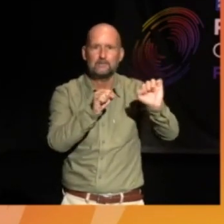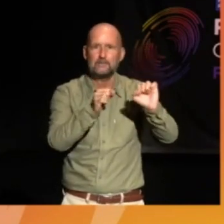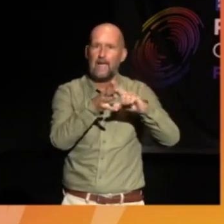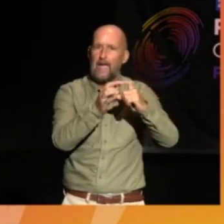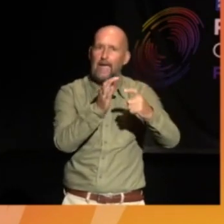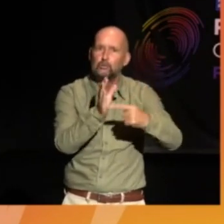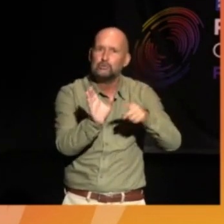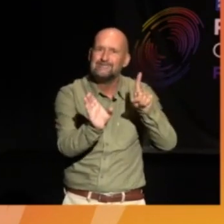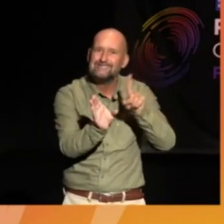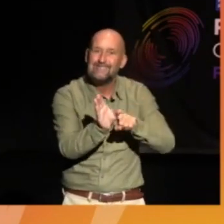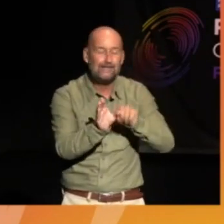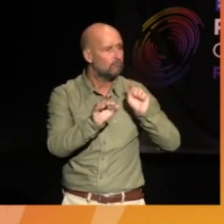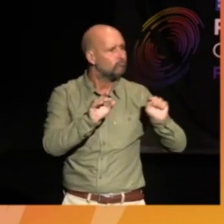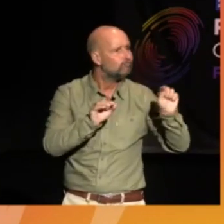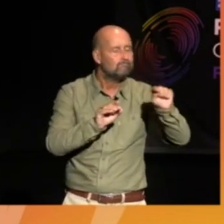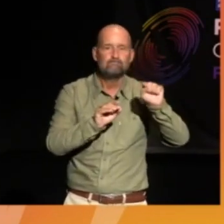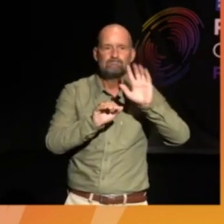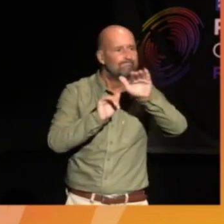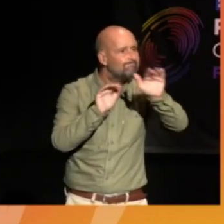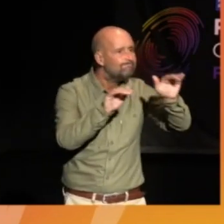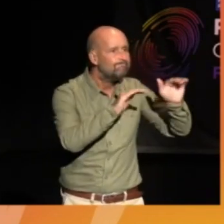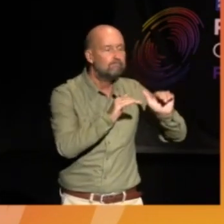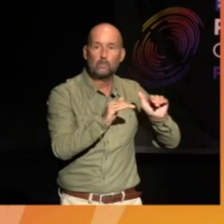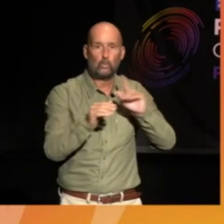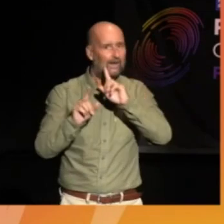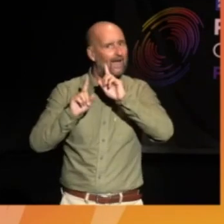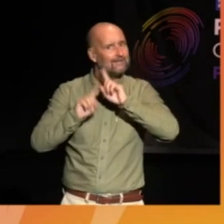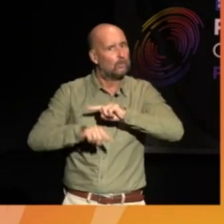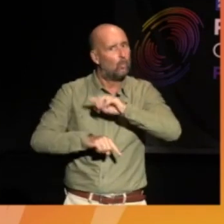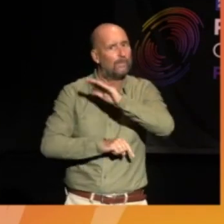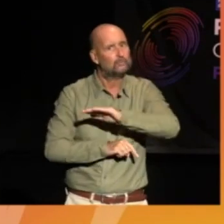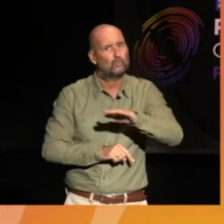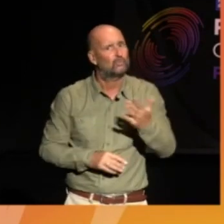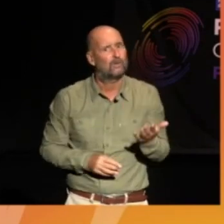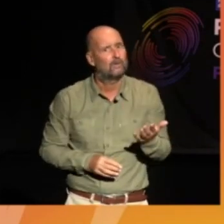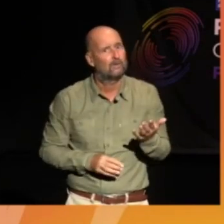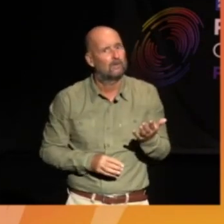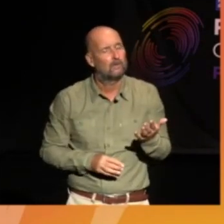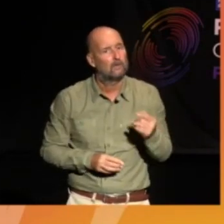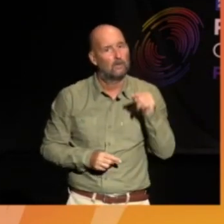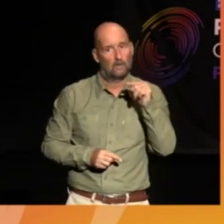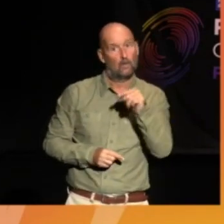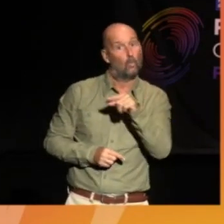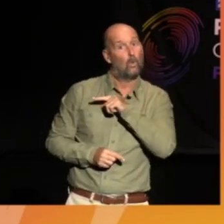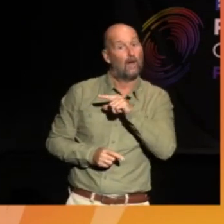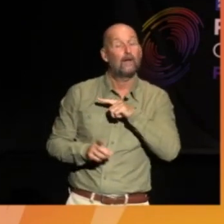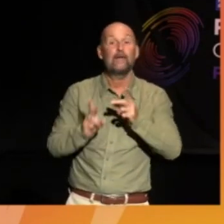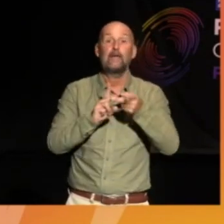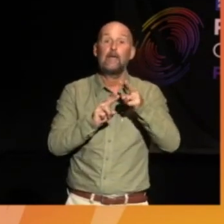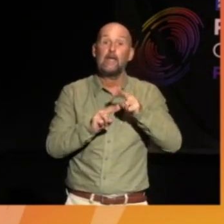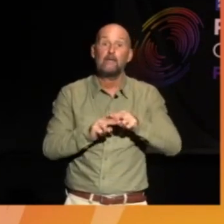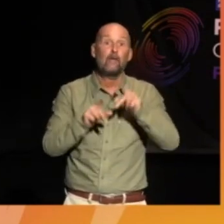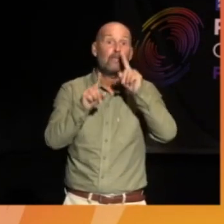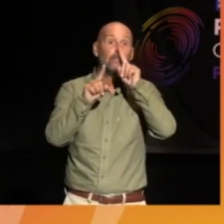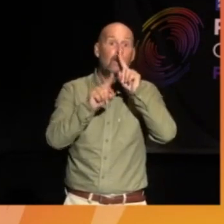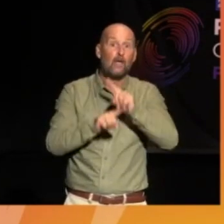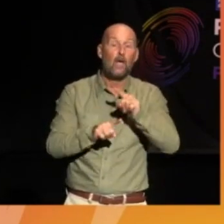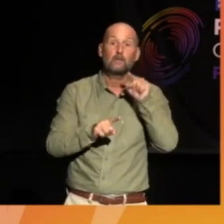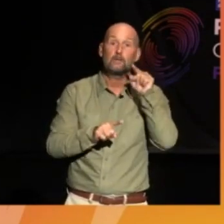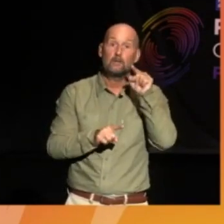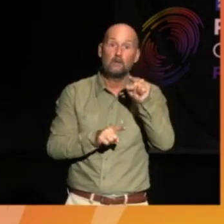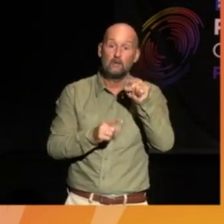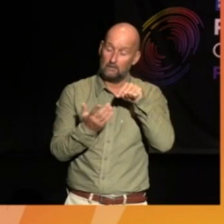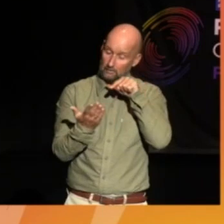on. We cannot ignore our children, and I strongly believe that if we are not able to accomplish the children's